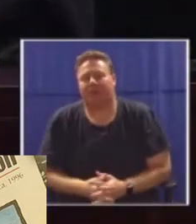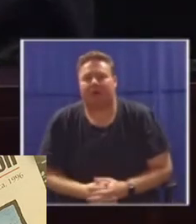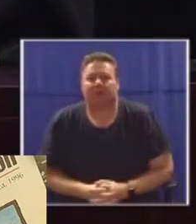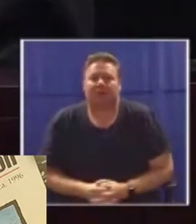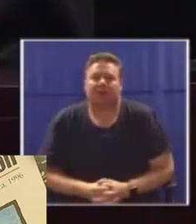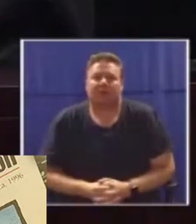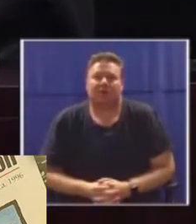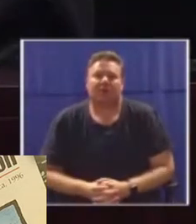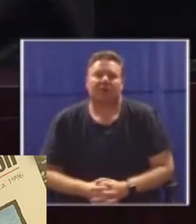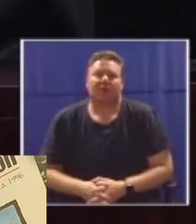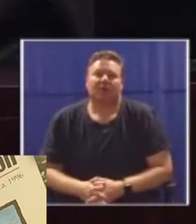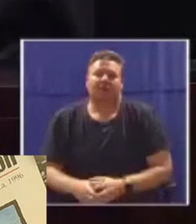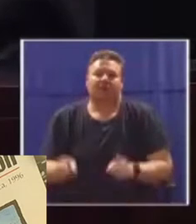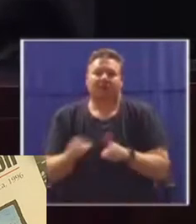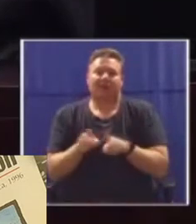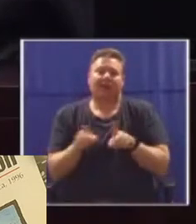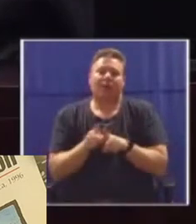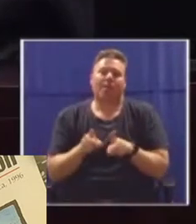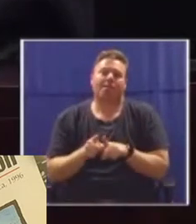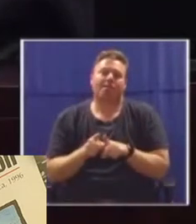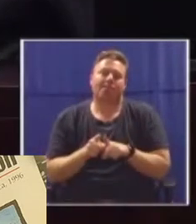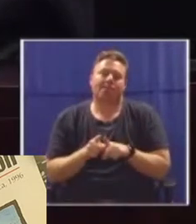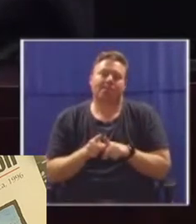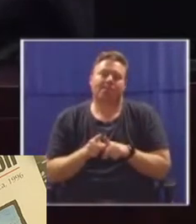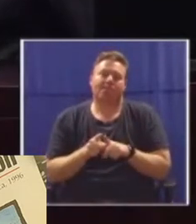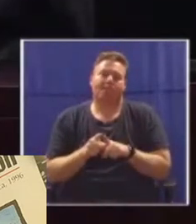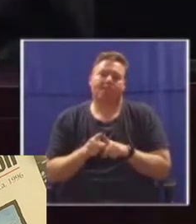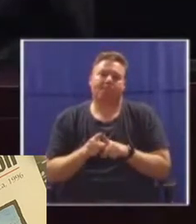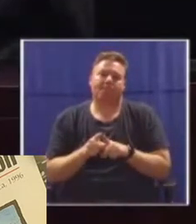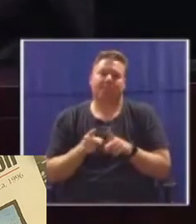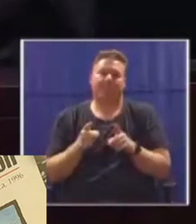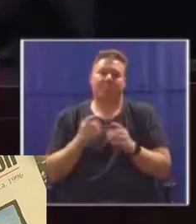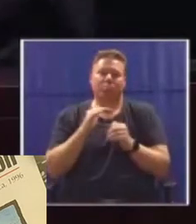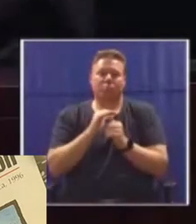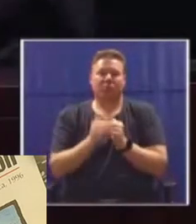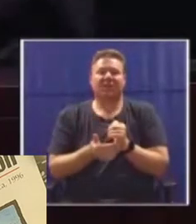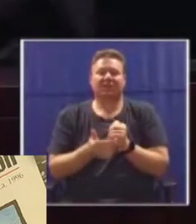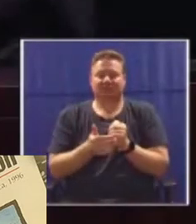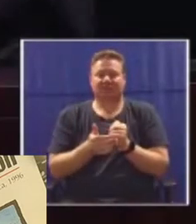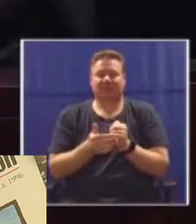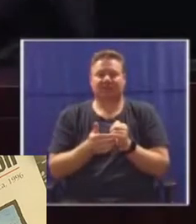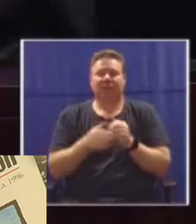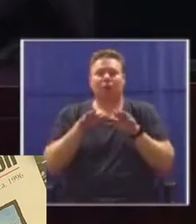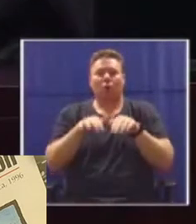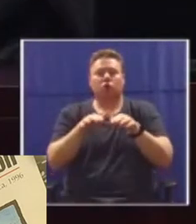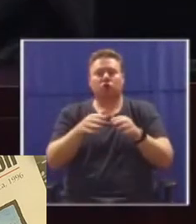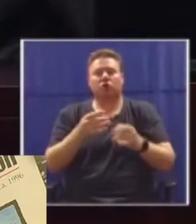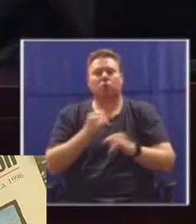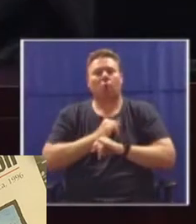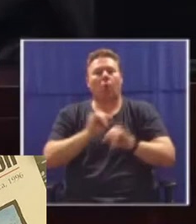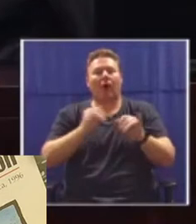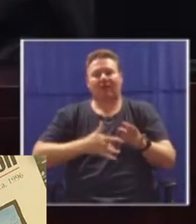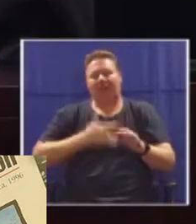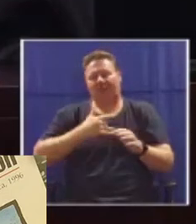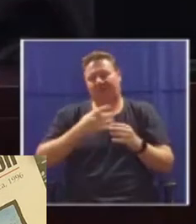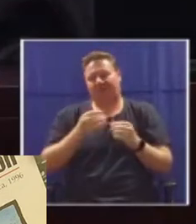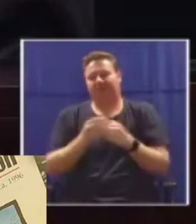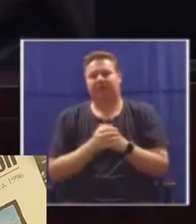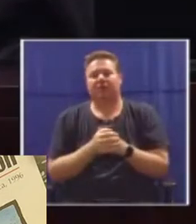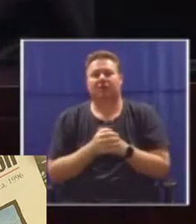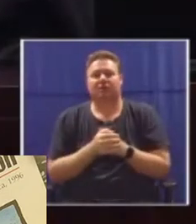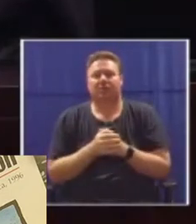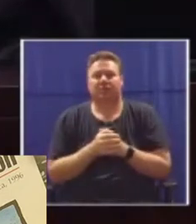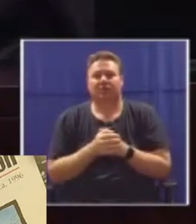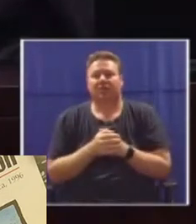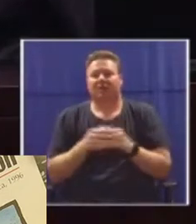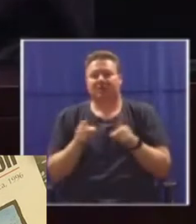also help in protecting marine wildlife and its habitats. We also welcome the mechanism that has